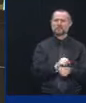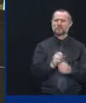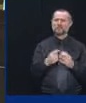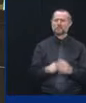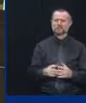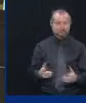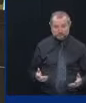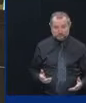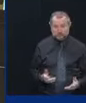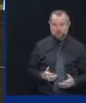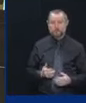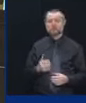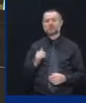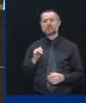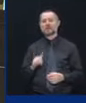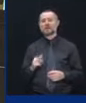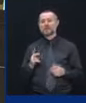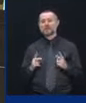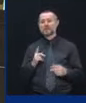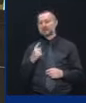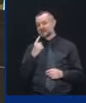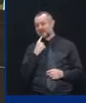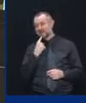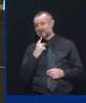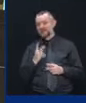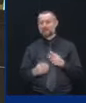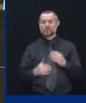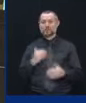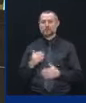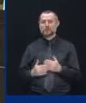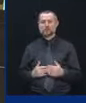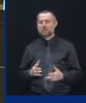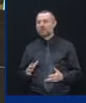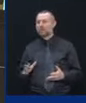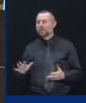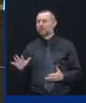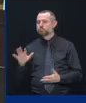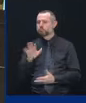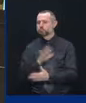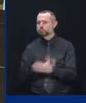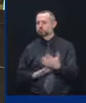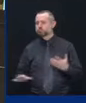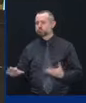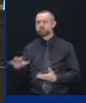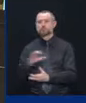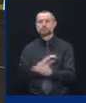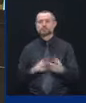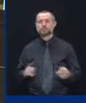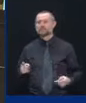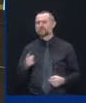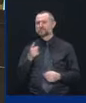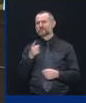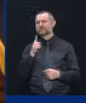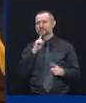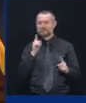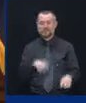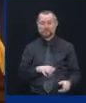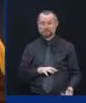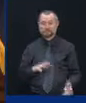would you tell people who say that the entire process is too confusing or that you're winging it?